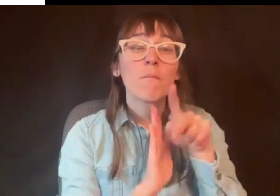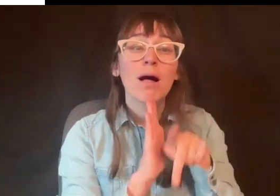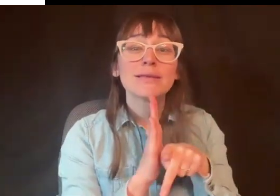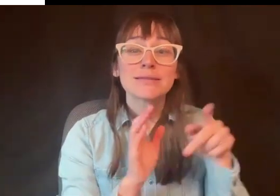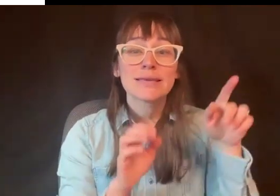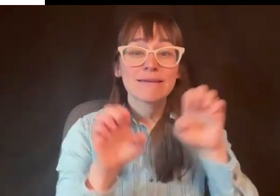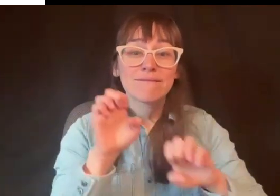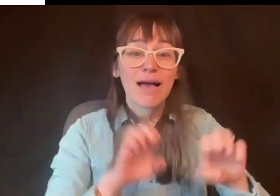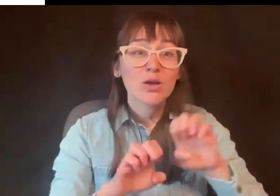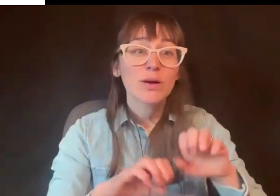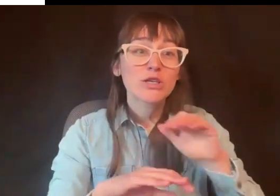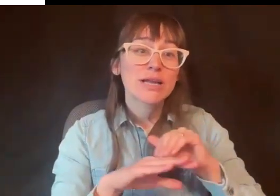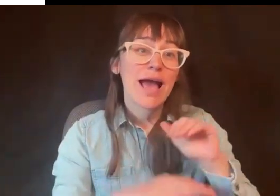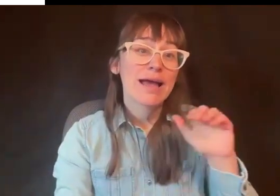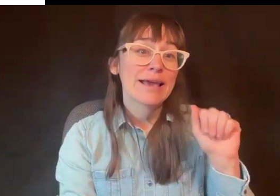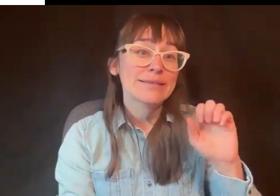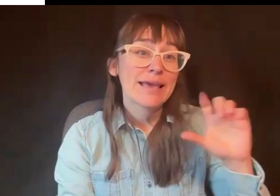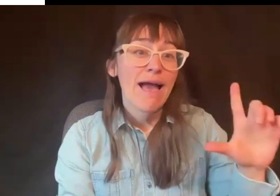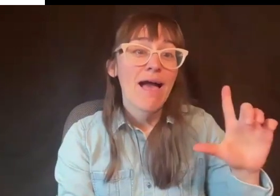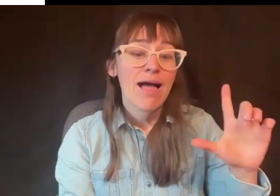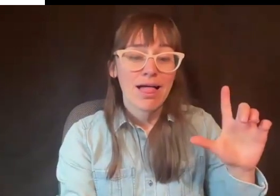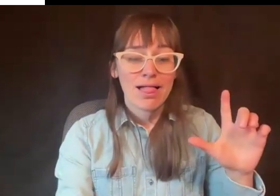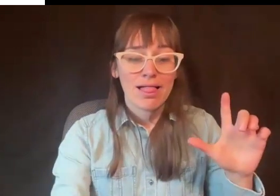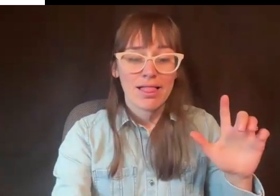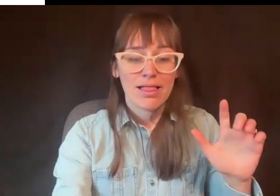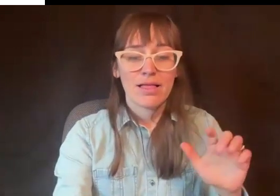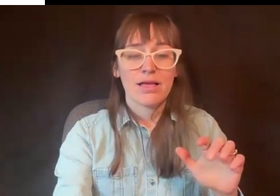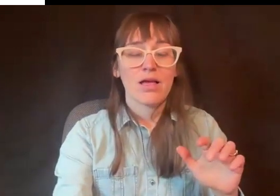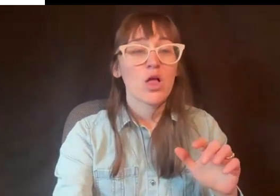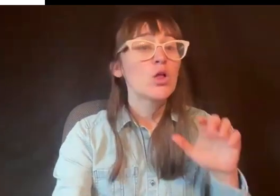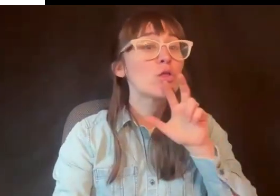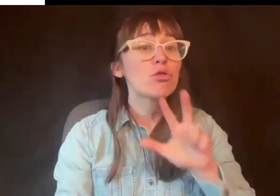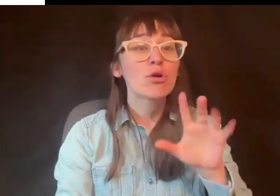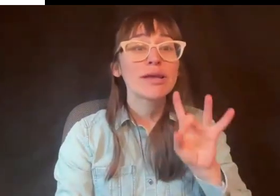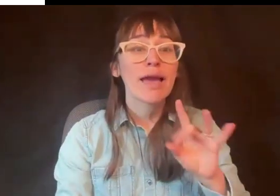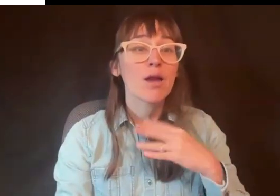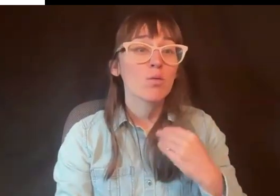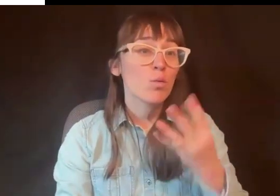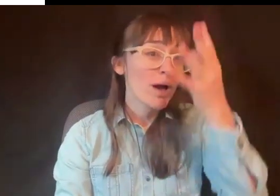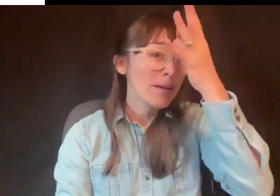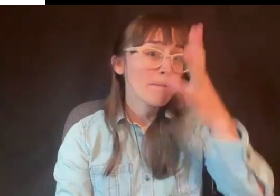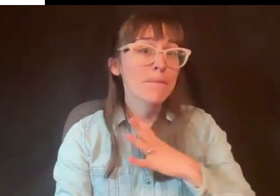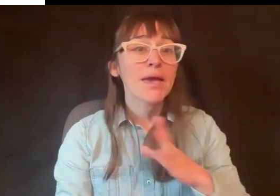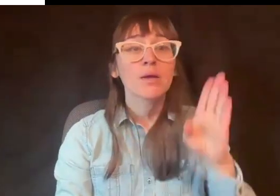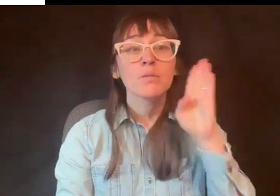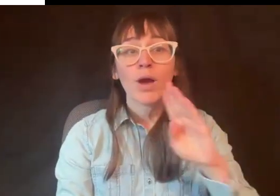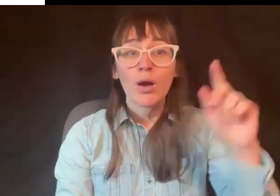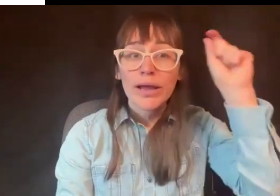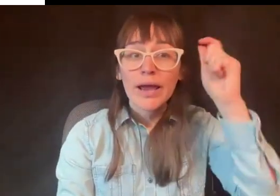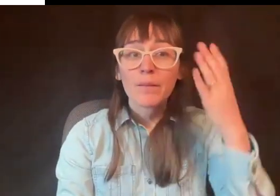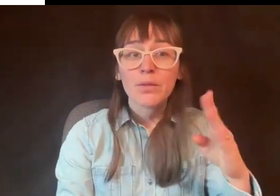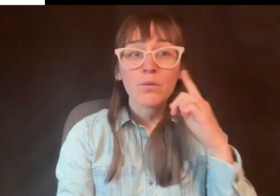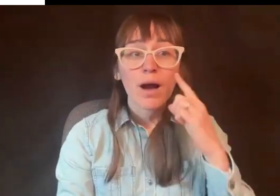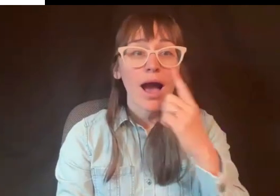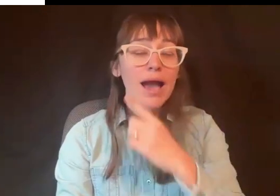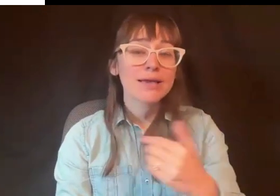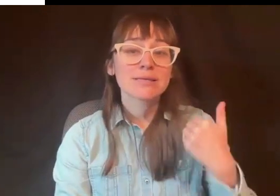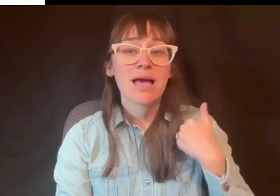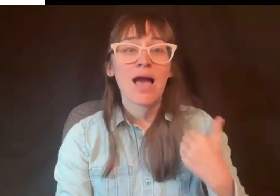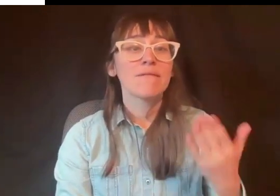ACL. I'm a 38-year-old white man with brown hair and blue eyes. I'm wearing a blue suit jacket, a white